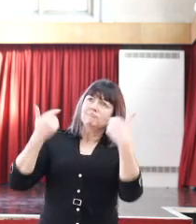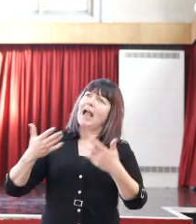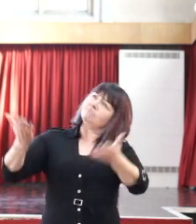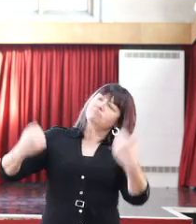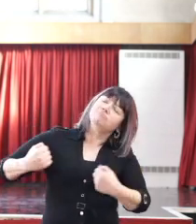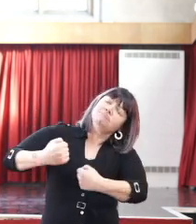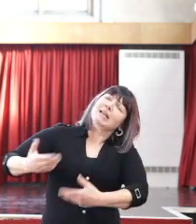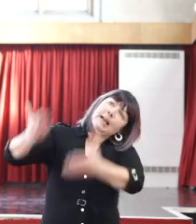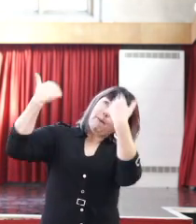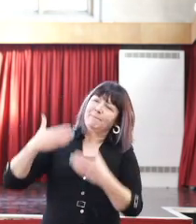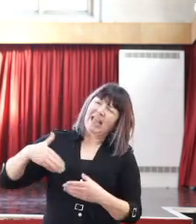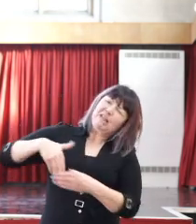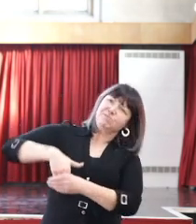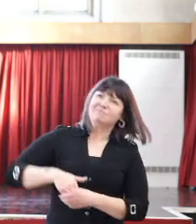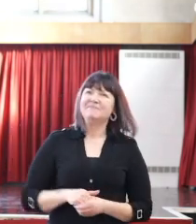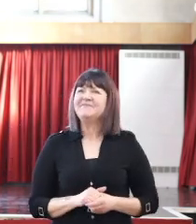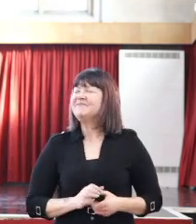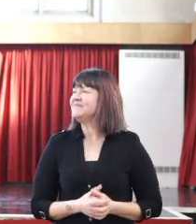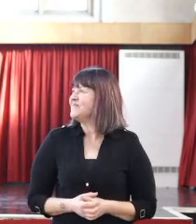community.